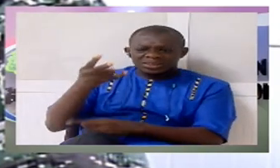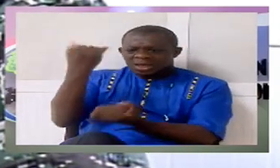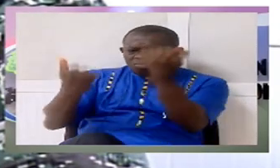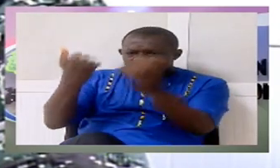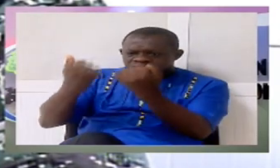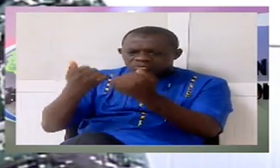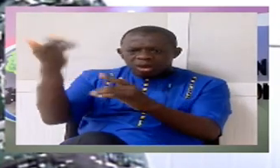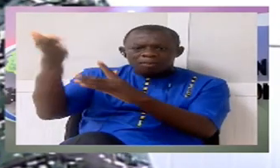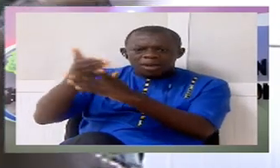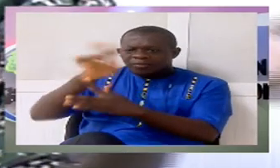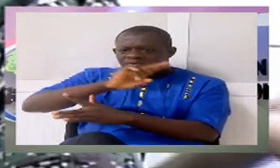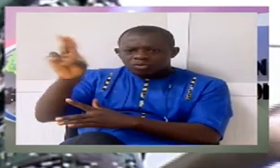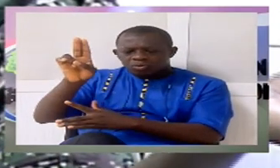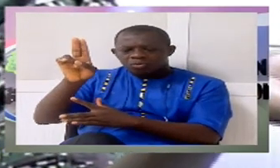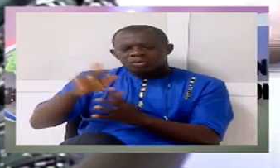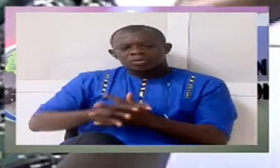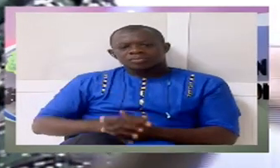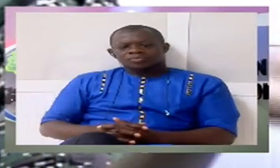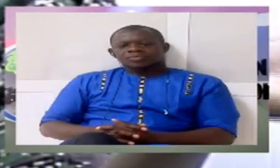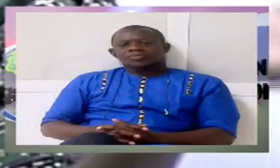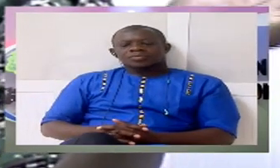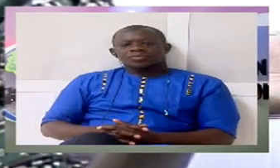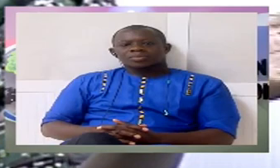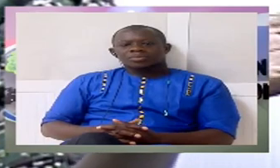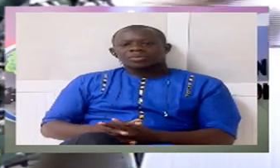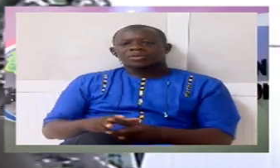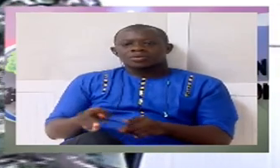For instance, when you see a vehicle that you are suspicious of,